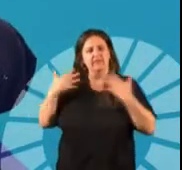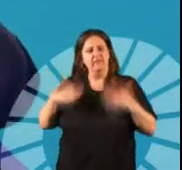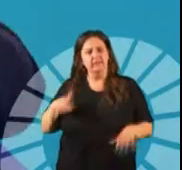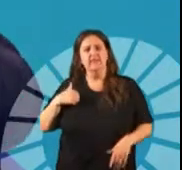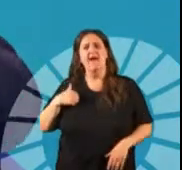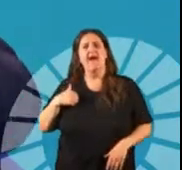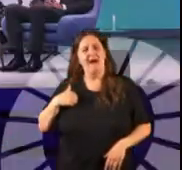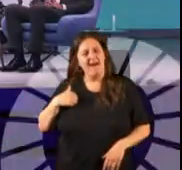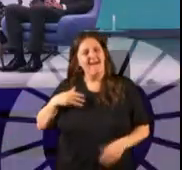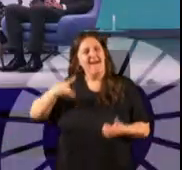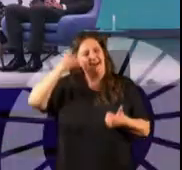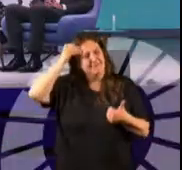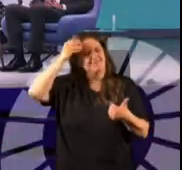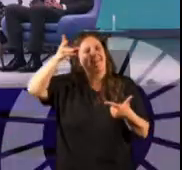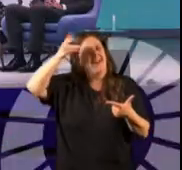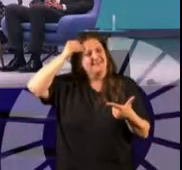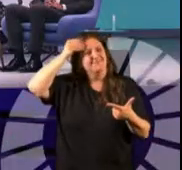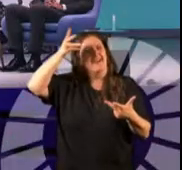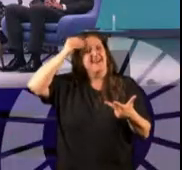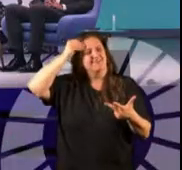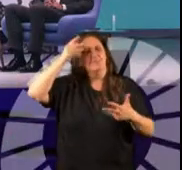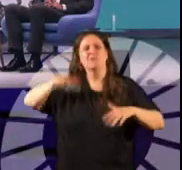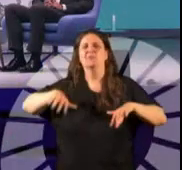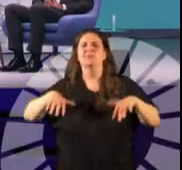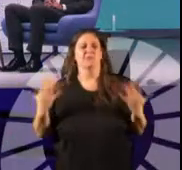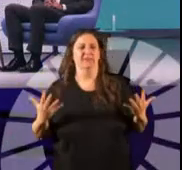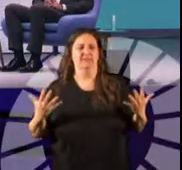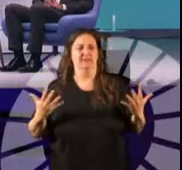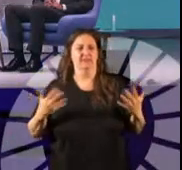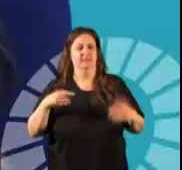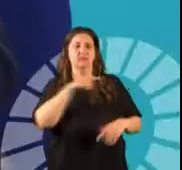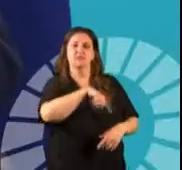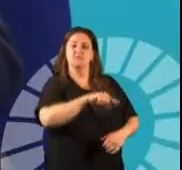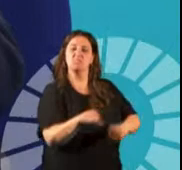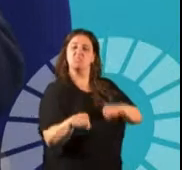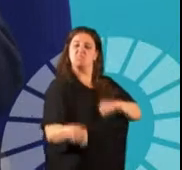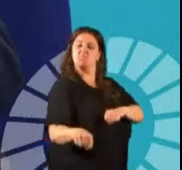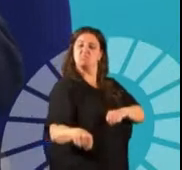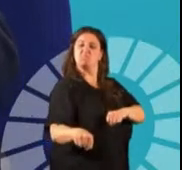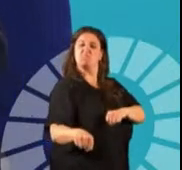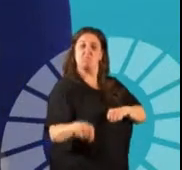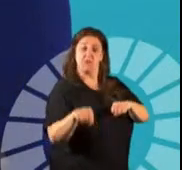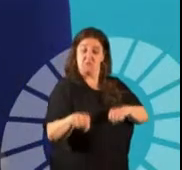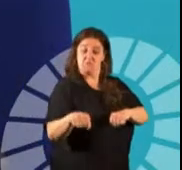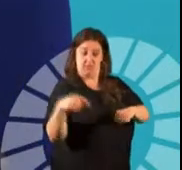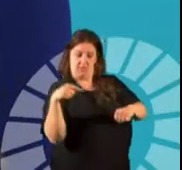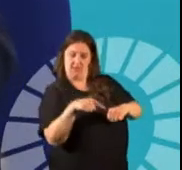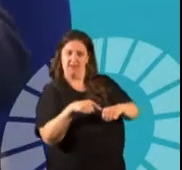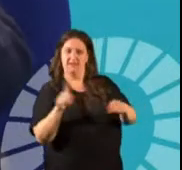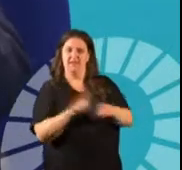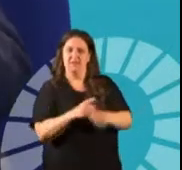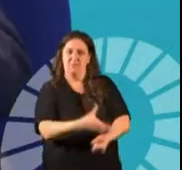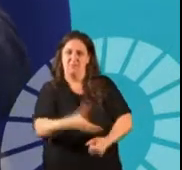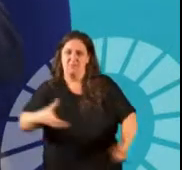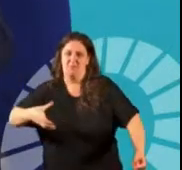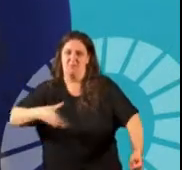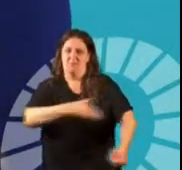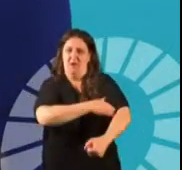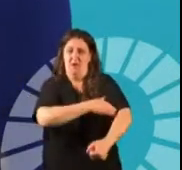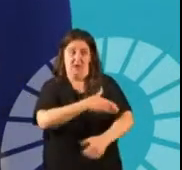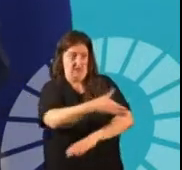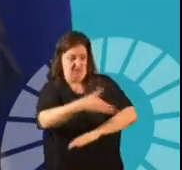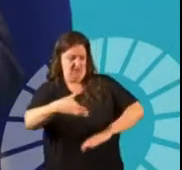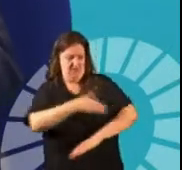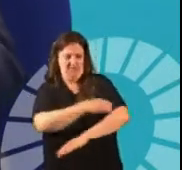pouvoir is actually never given up. You want to grasp it. And this is one of the logics that's behind this forum. We want to mobilize the basic movements,